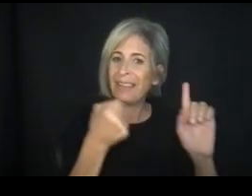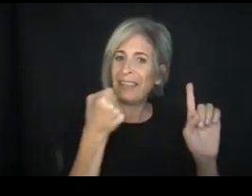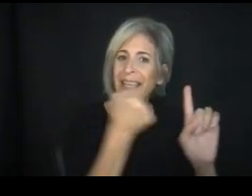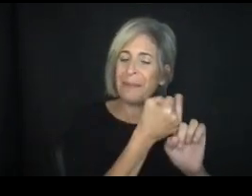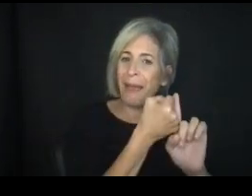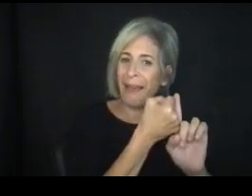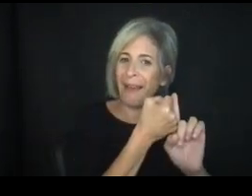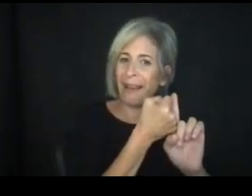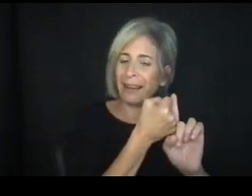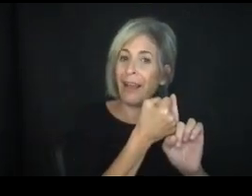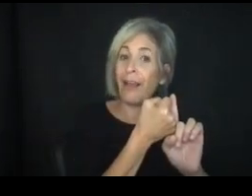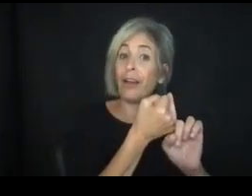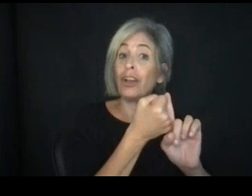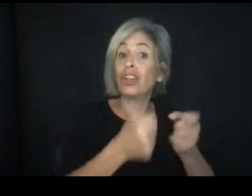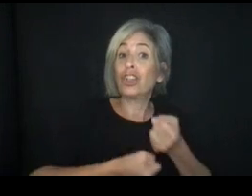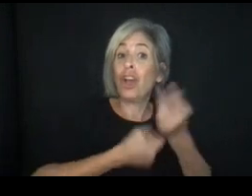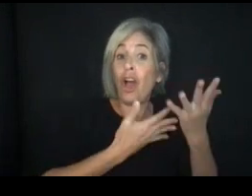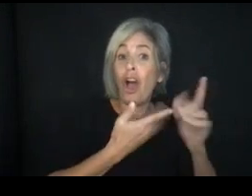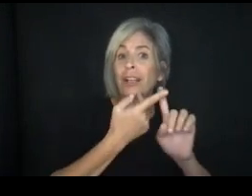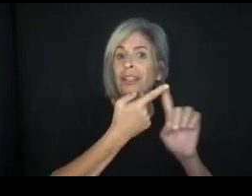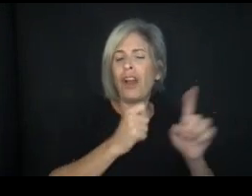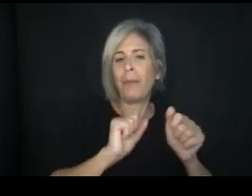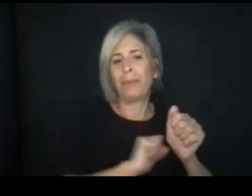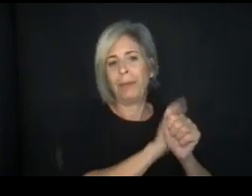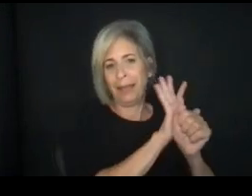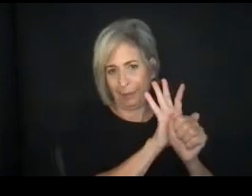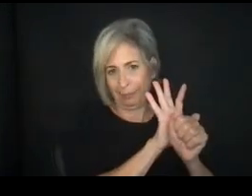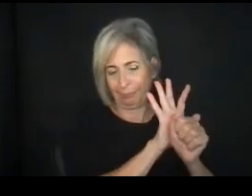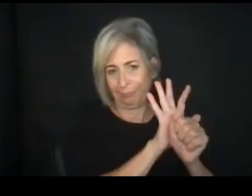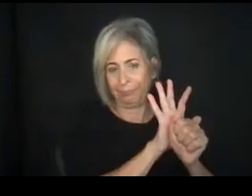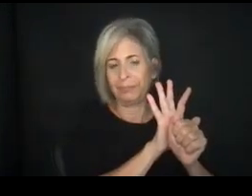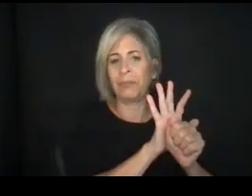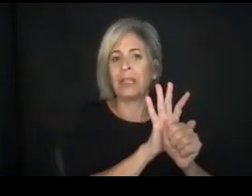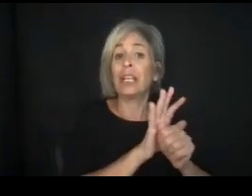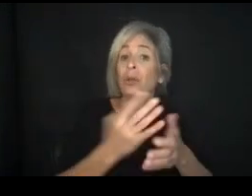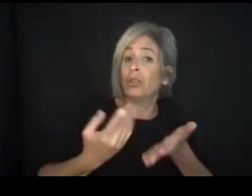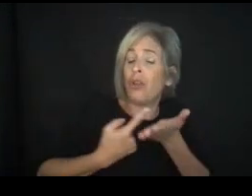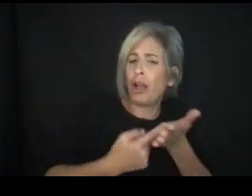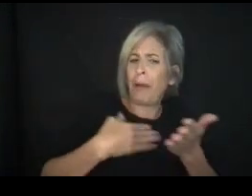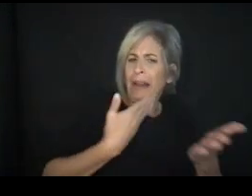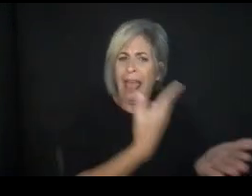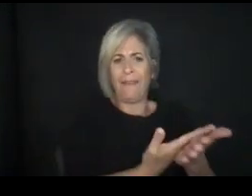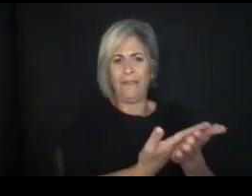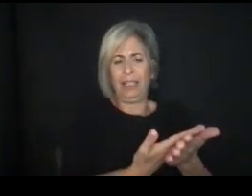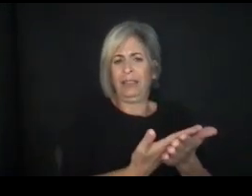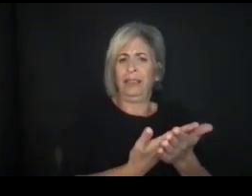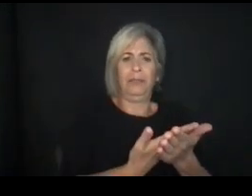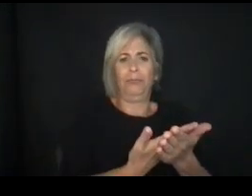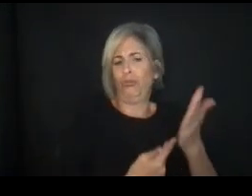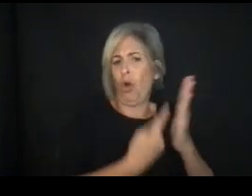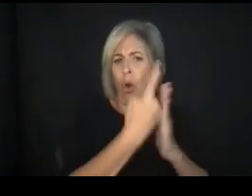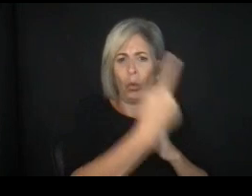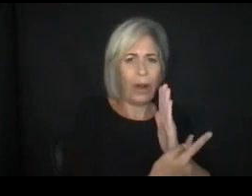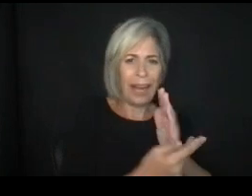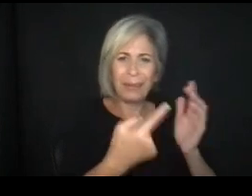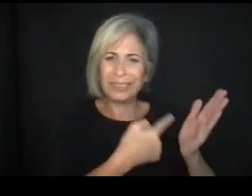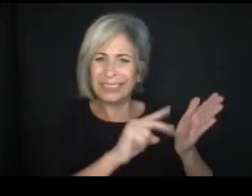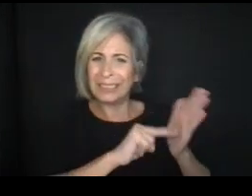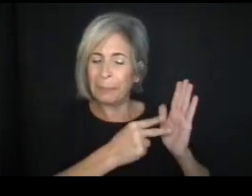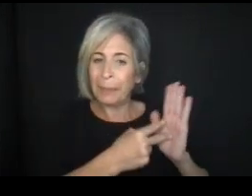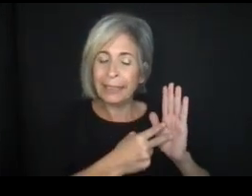to the pandemic. So when we talk about evidence-based programs, the